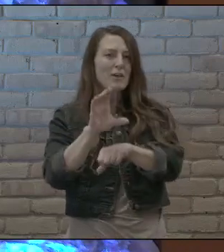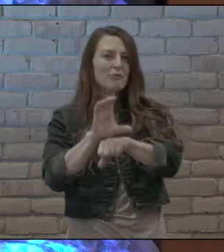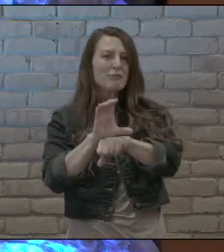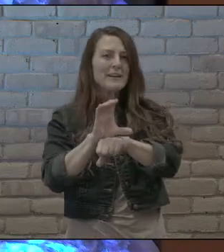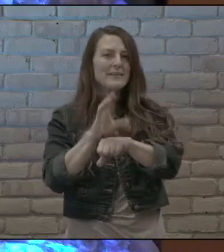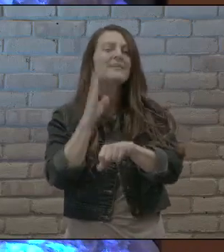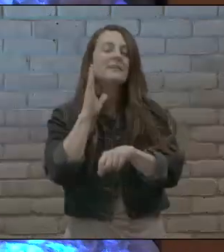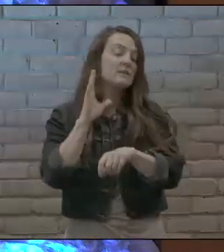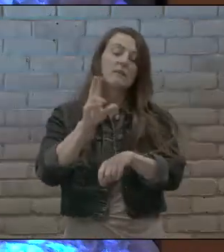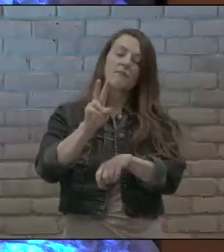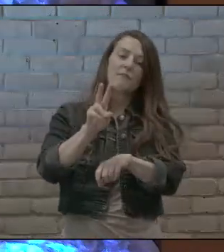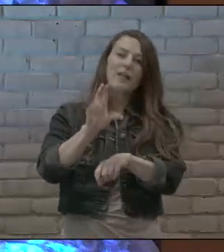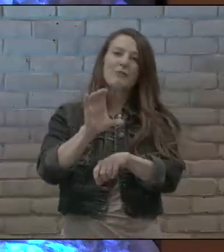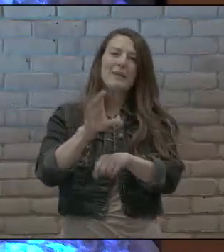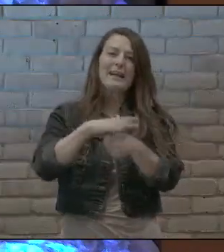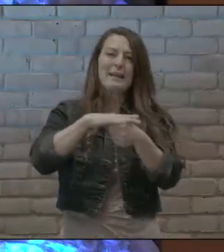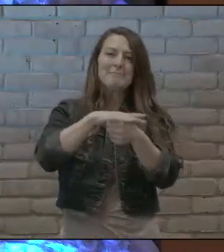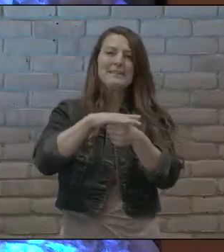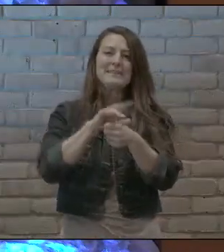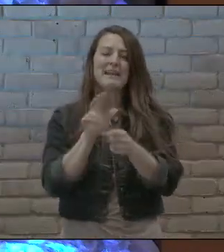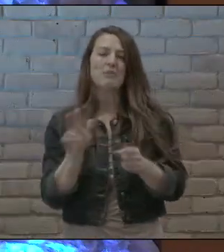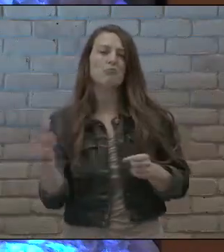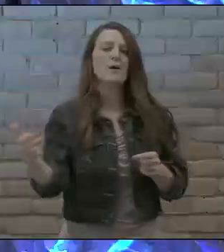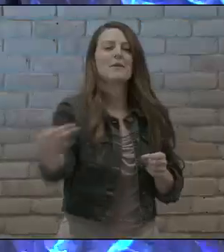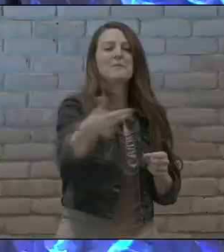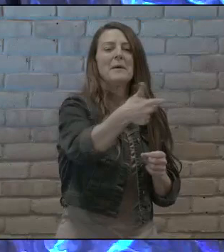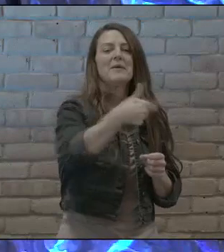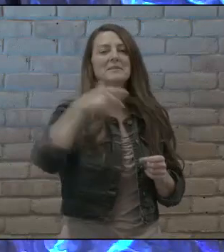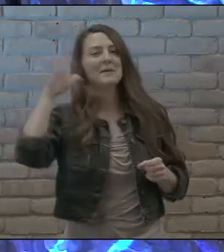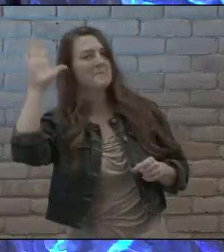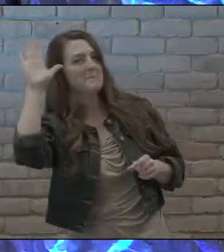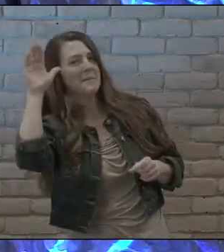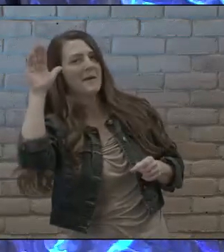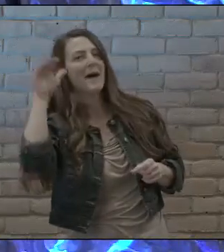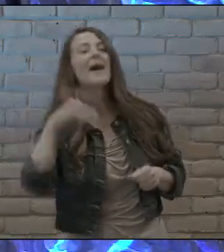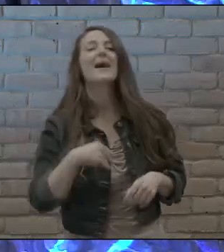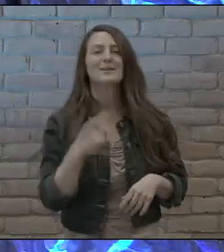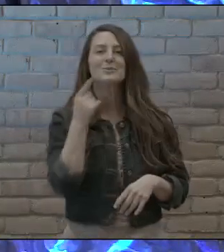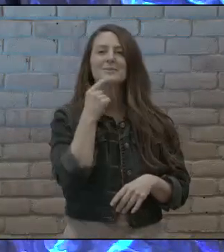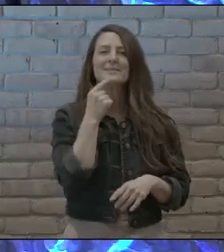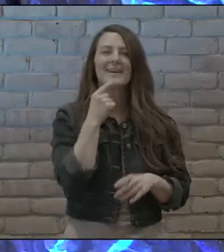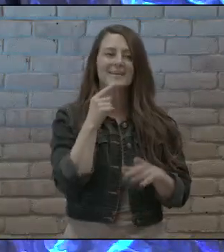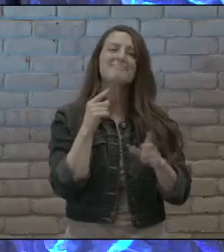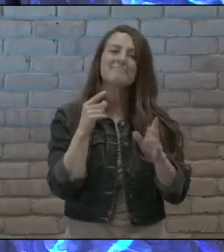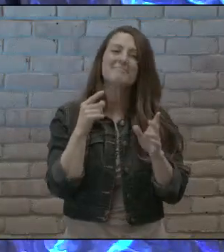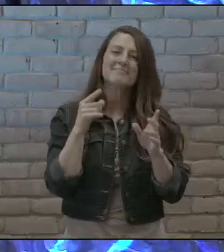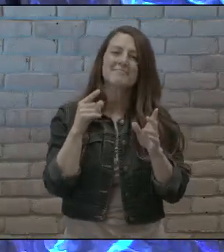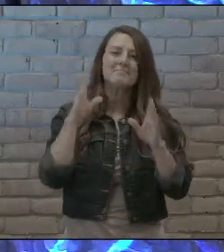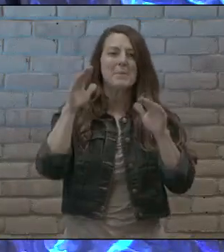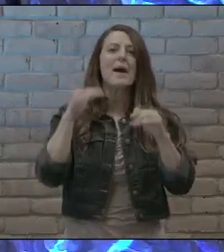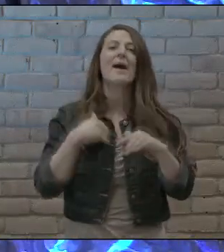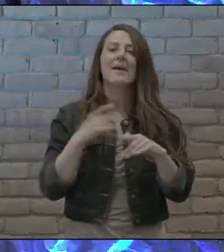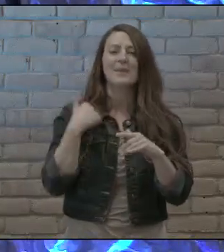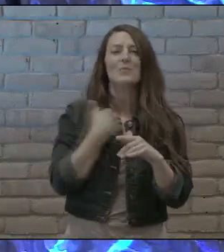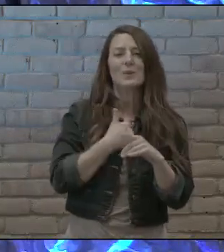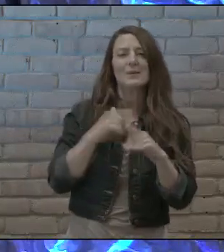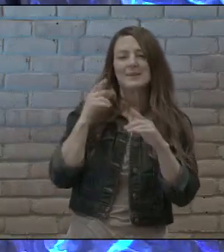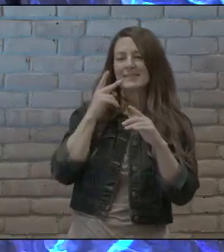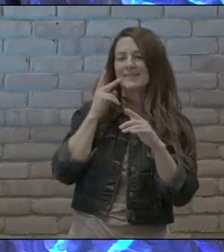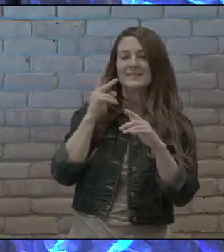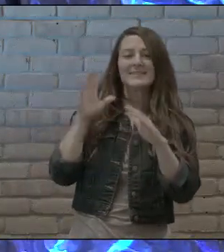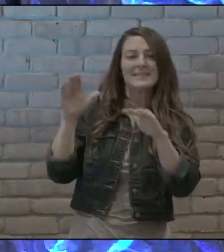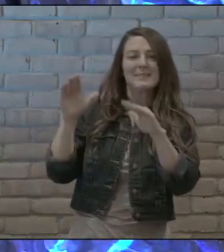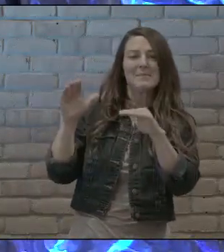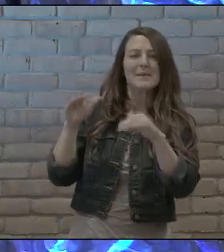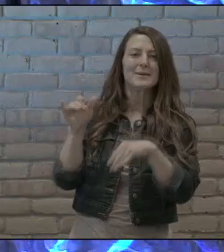roundabout right there as you pull in to say goodbye, to wish us well and to let us say goodbye to you and wish you well as